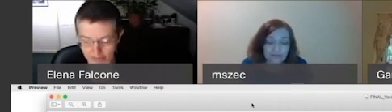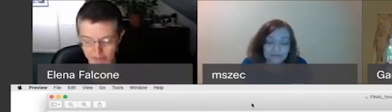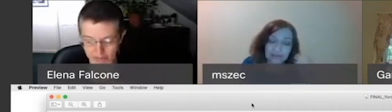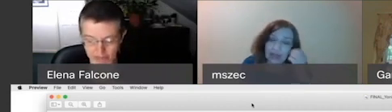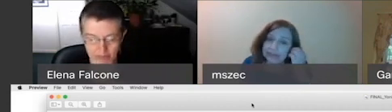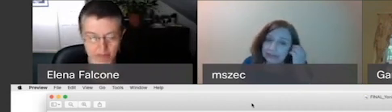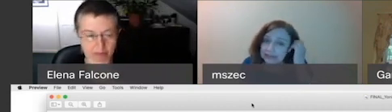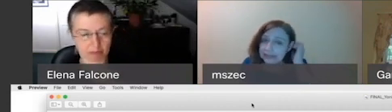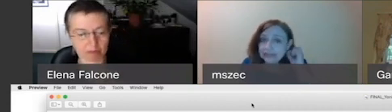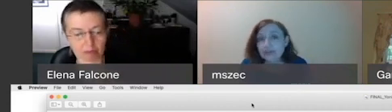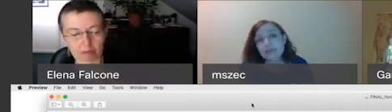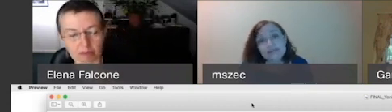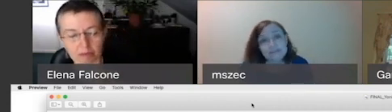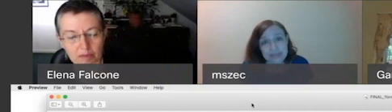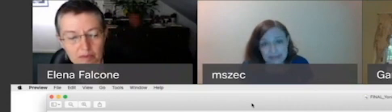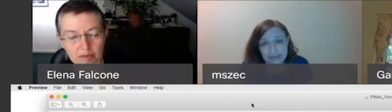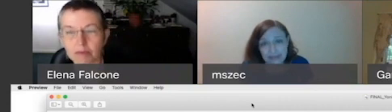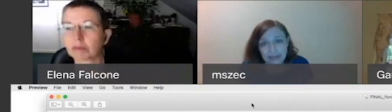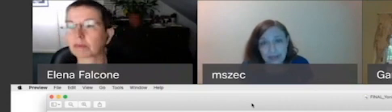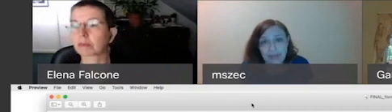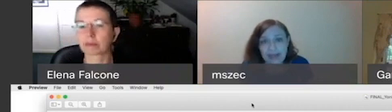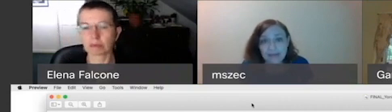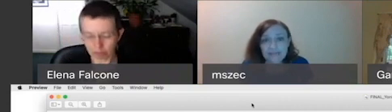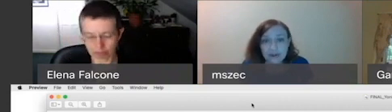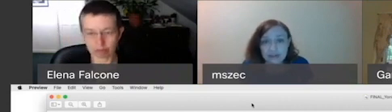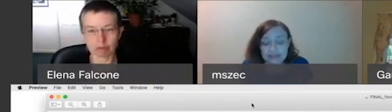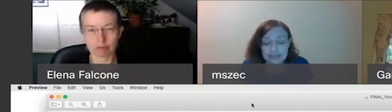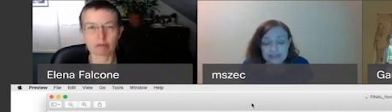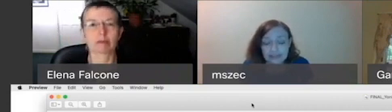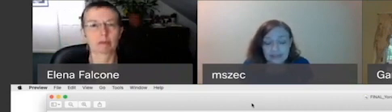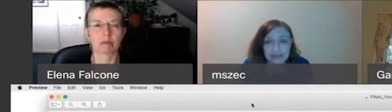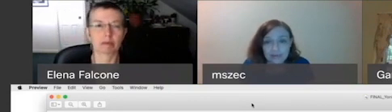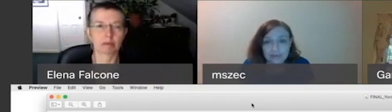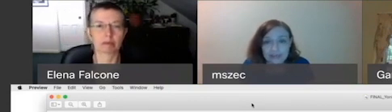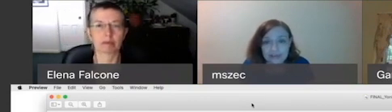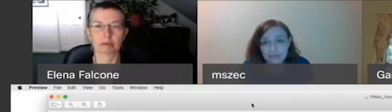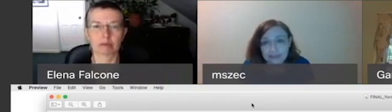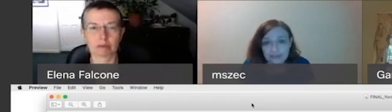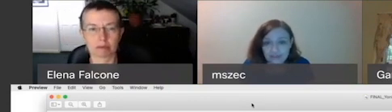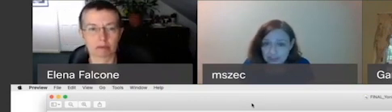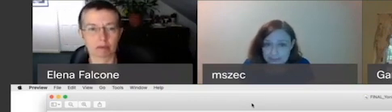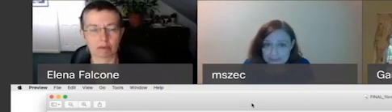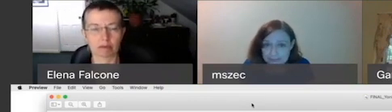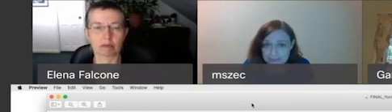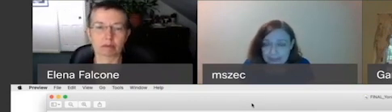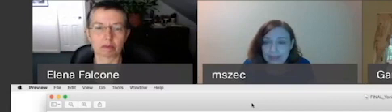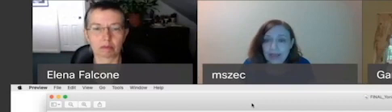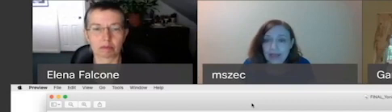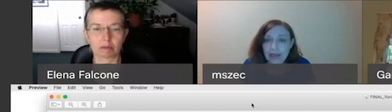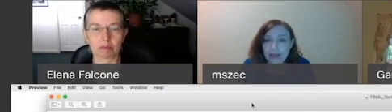for the first slide, it's going to be about starting a landlord-tenant relationship.